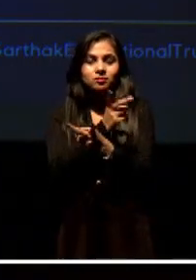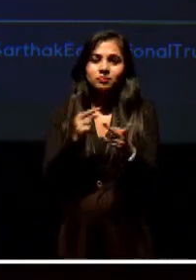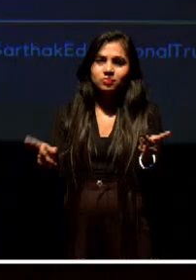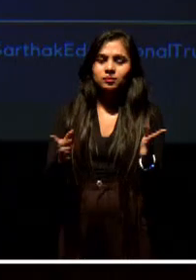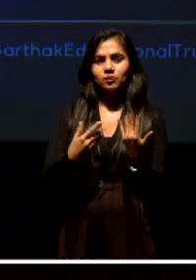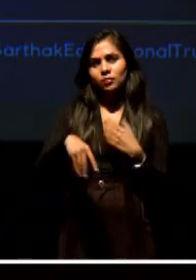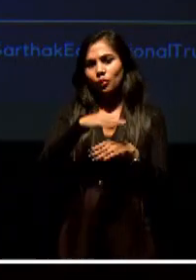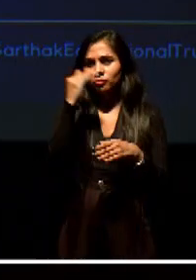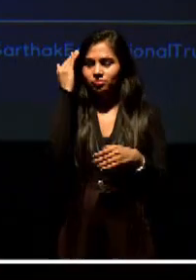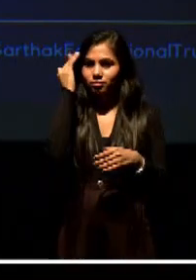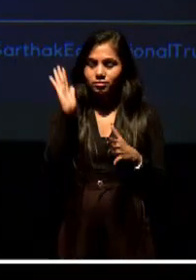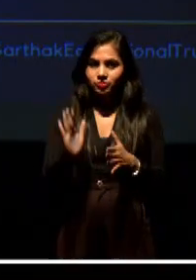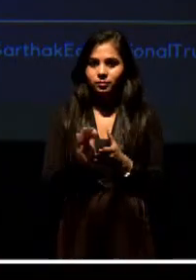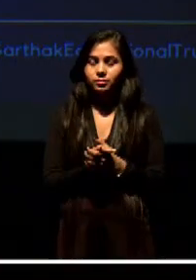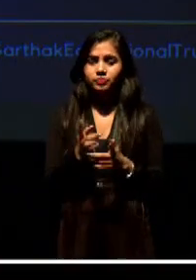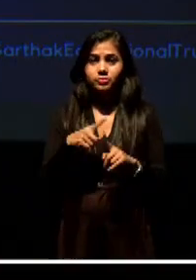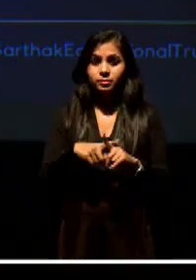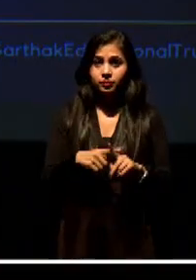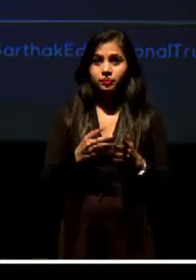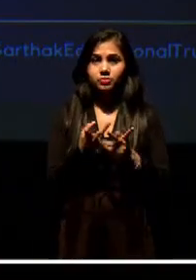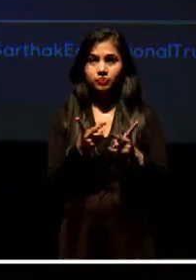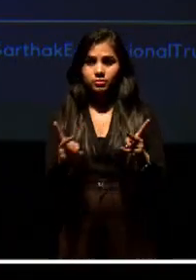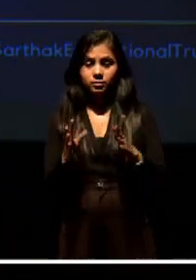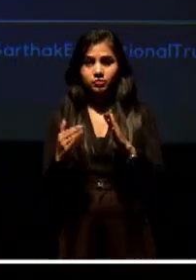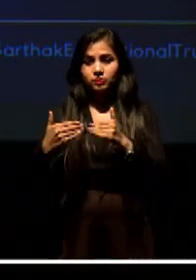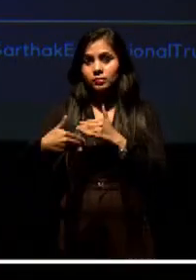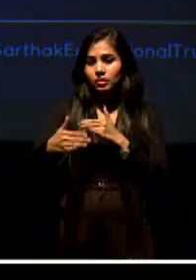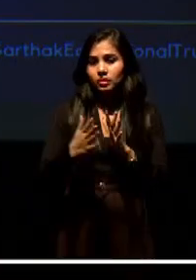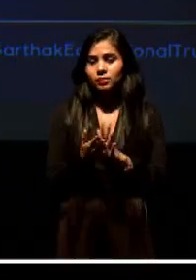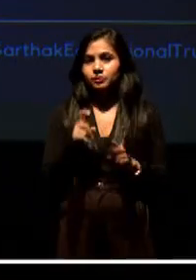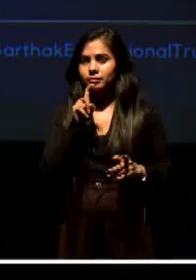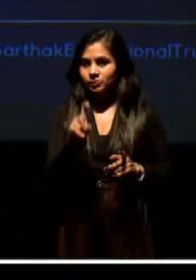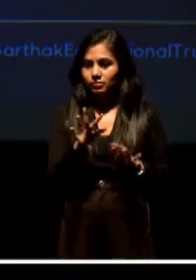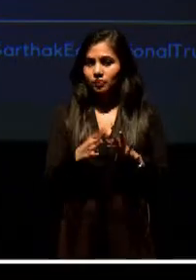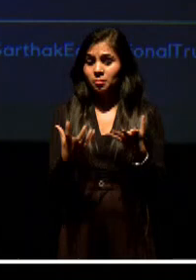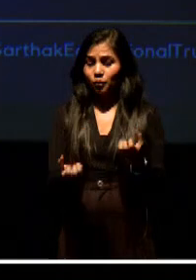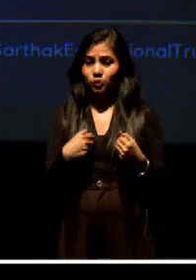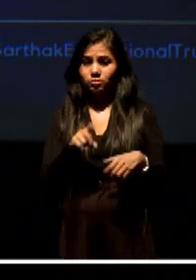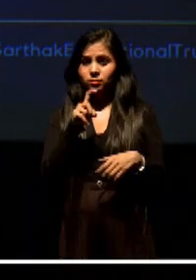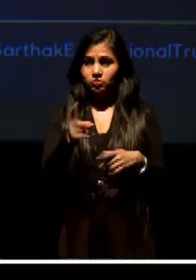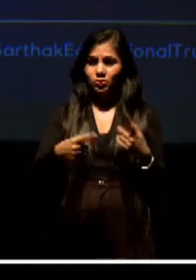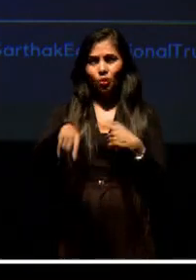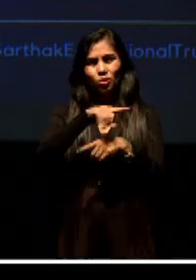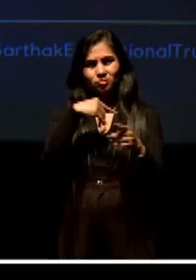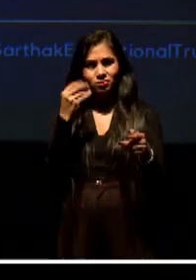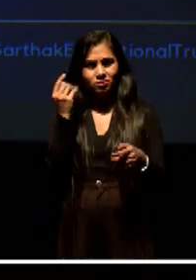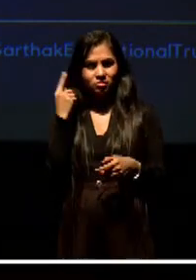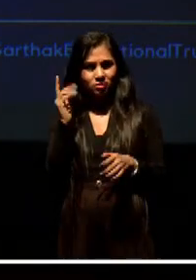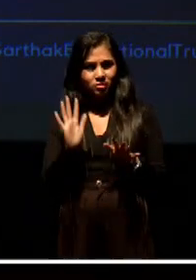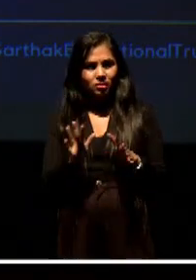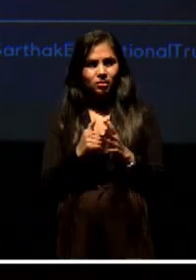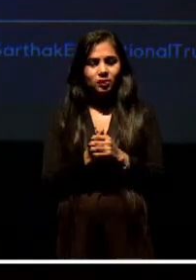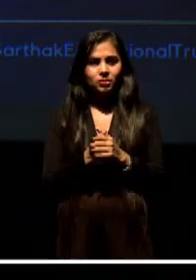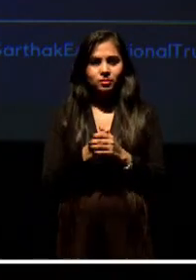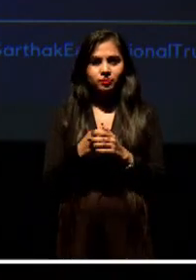edge implementation. But by the way, before I go ahead and ask the question, let me ask you guys, have you heard about